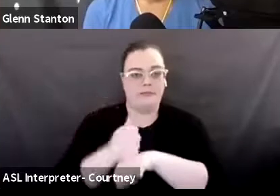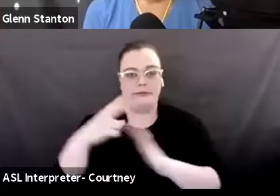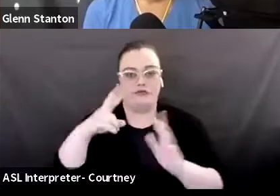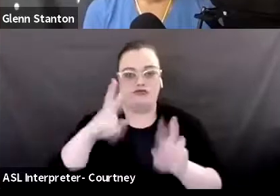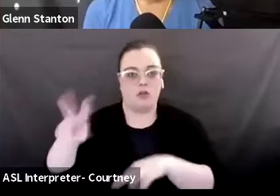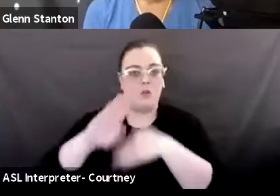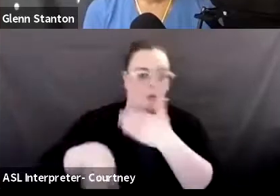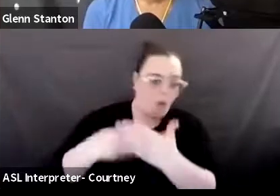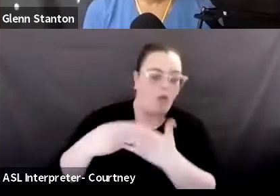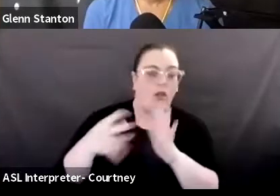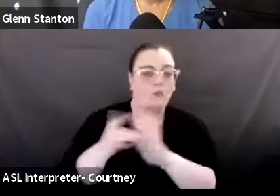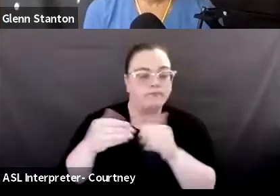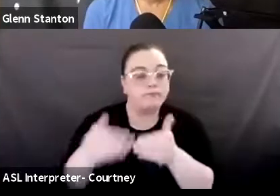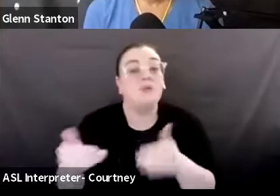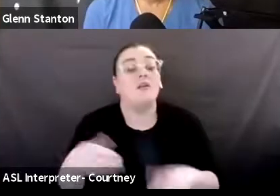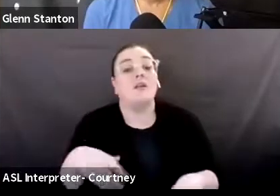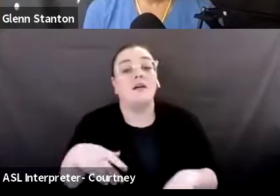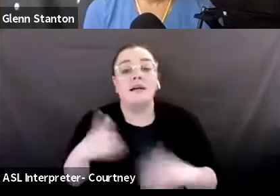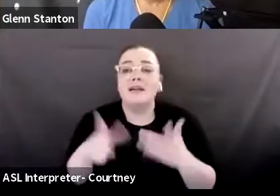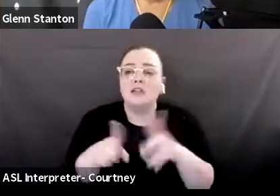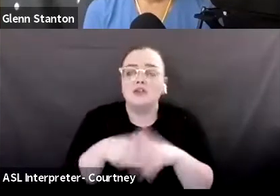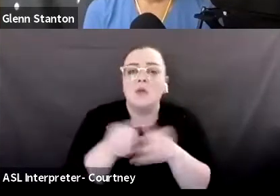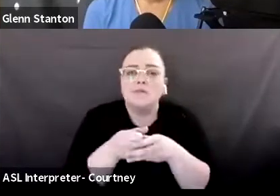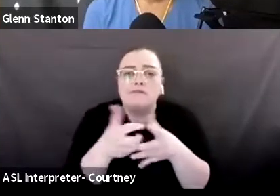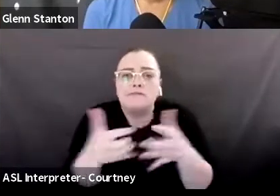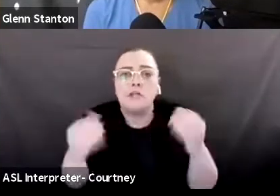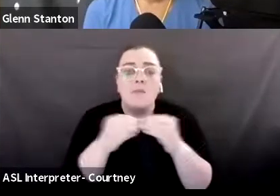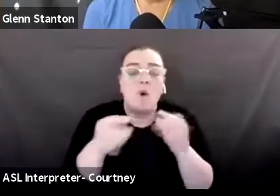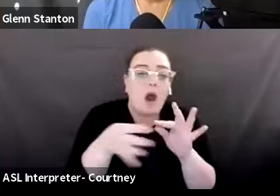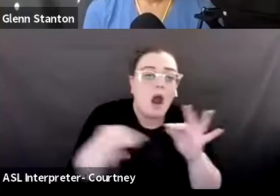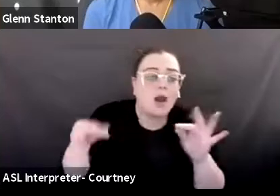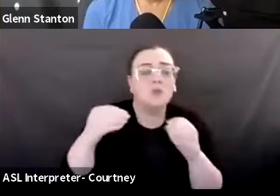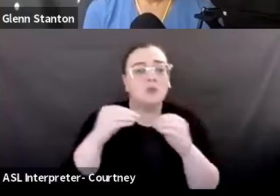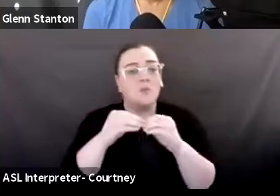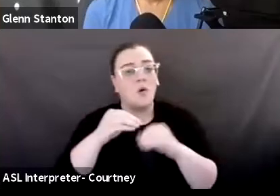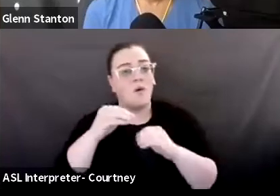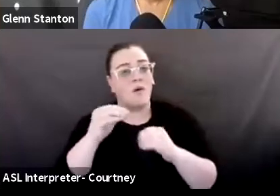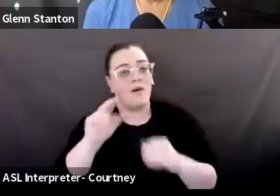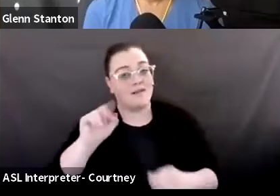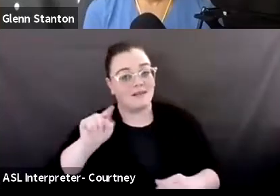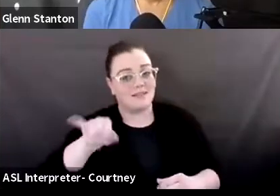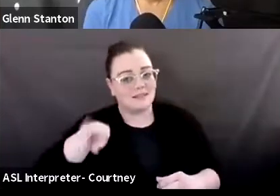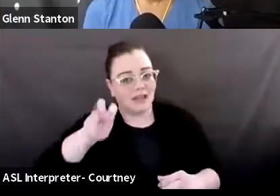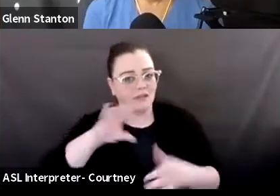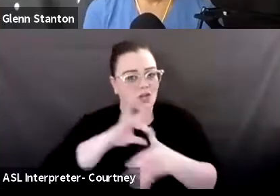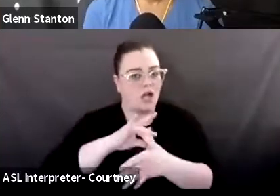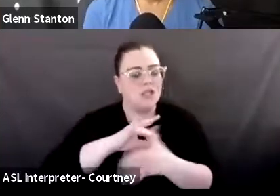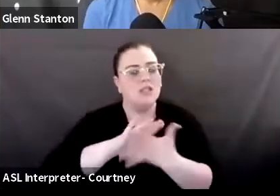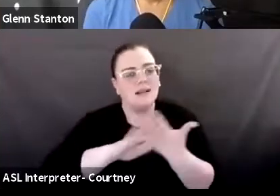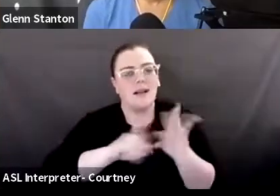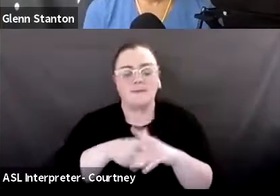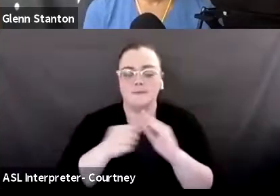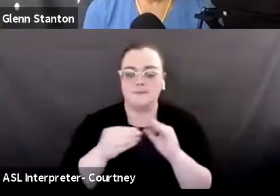know, with more language and more native content, I would sort of give a pep talk, you know, and I would gather